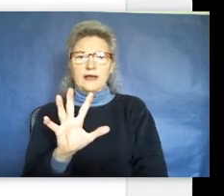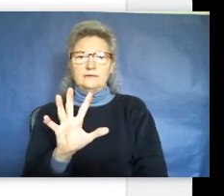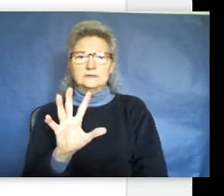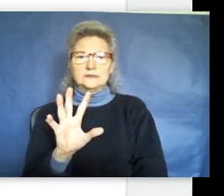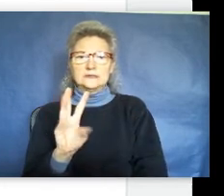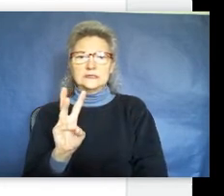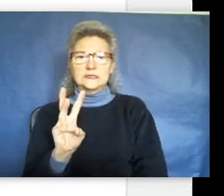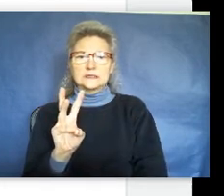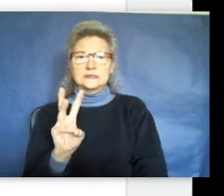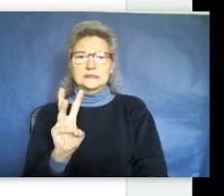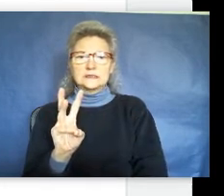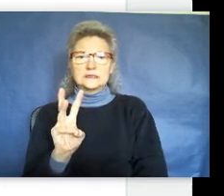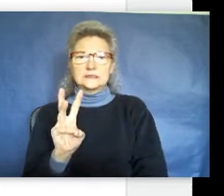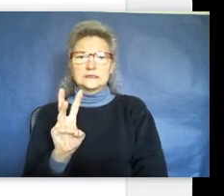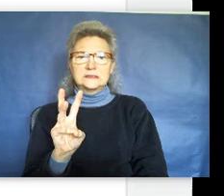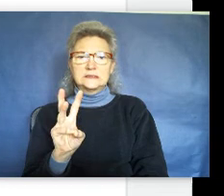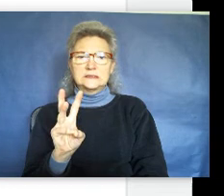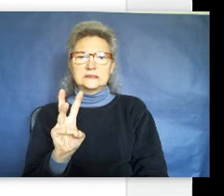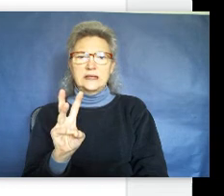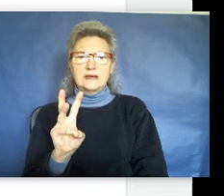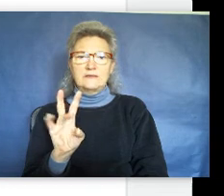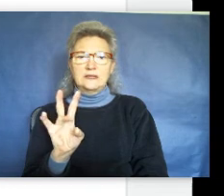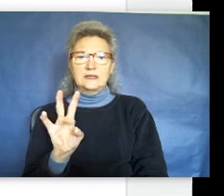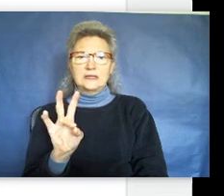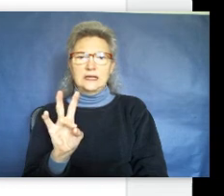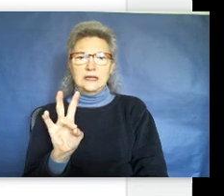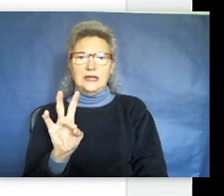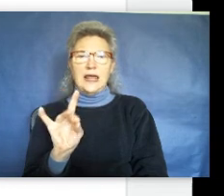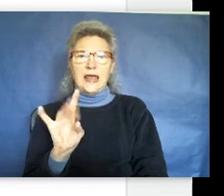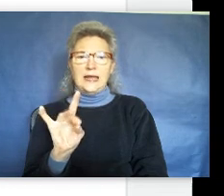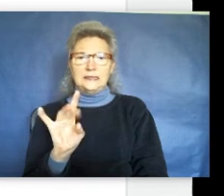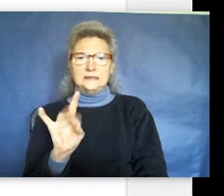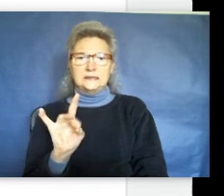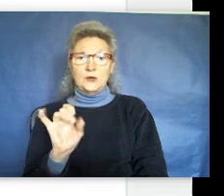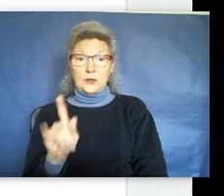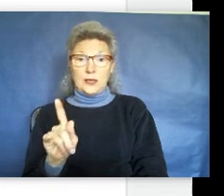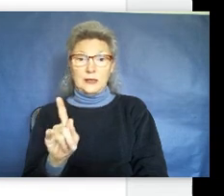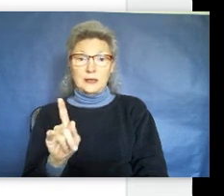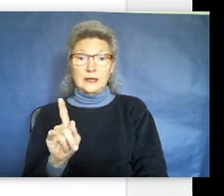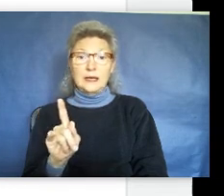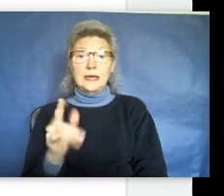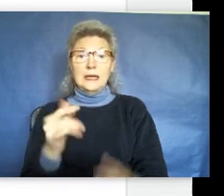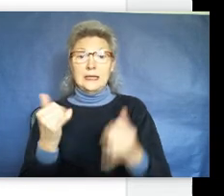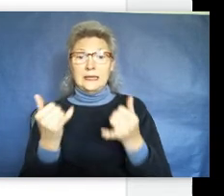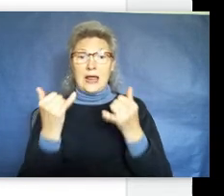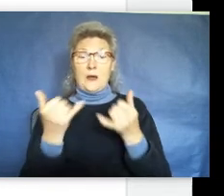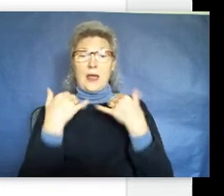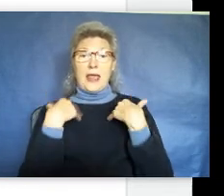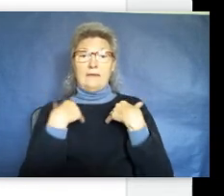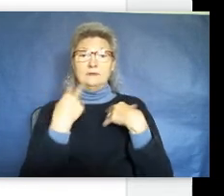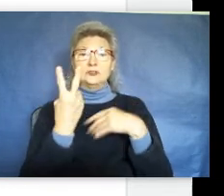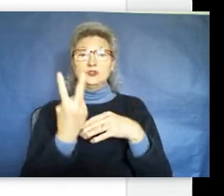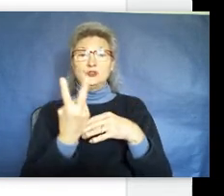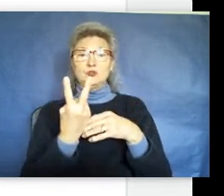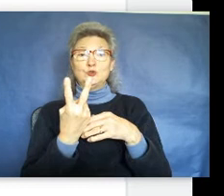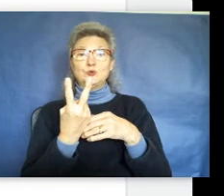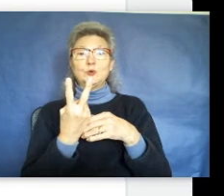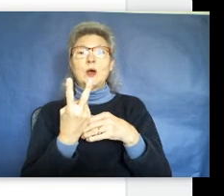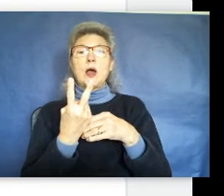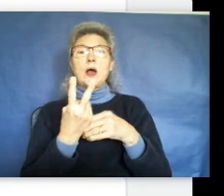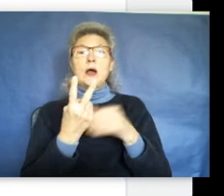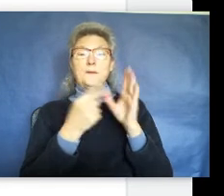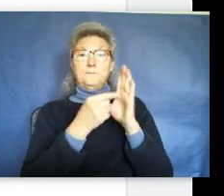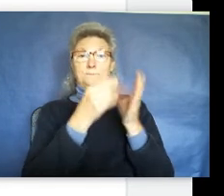5, 6, 7, 8. All right, so now I have 2 separate models